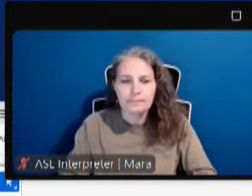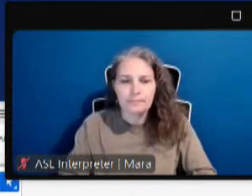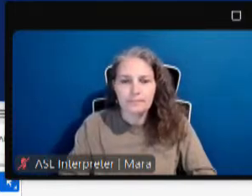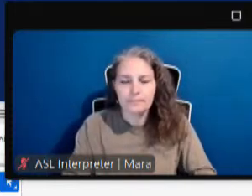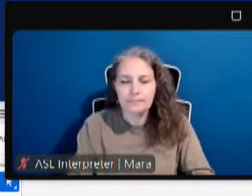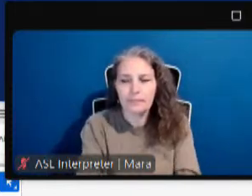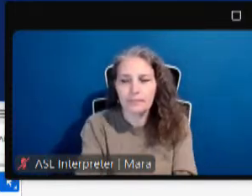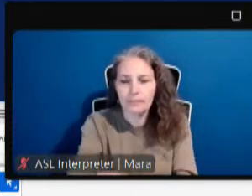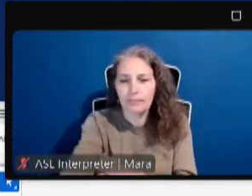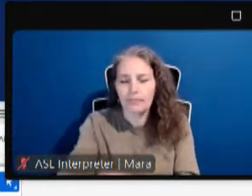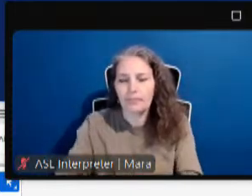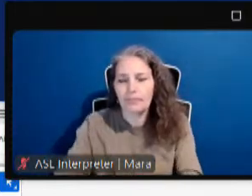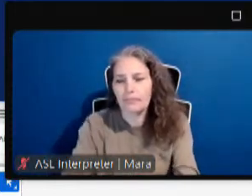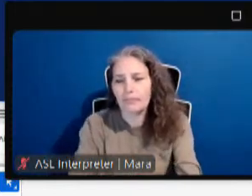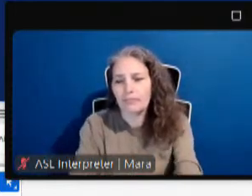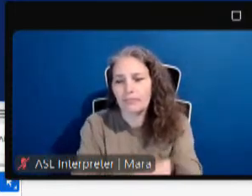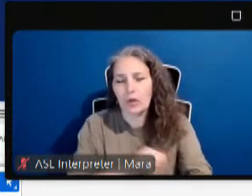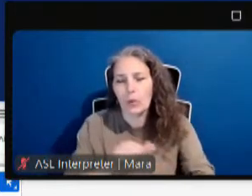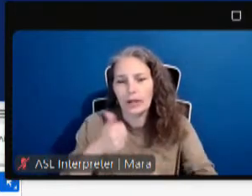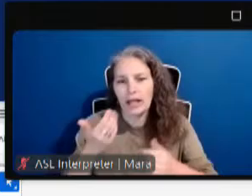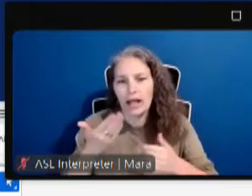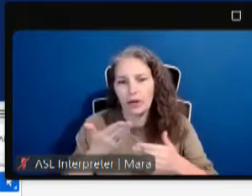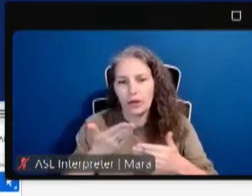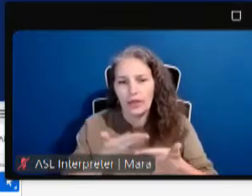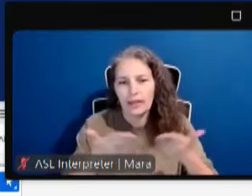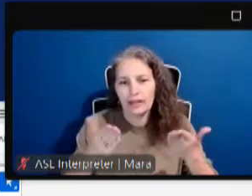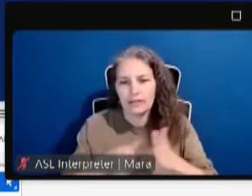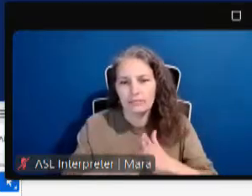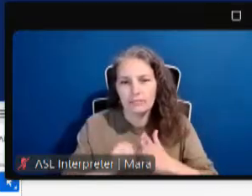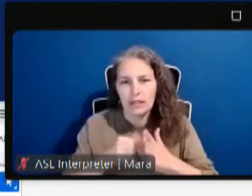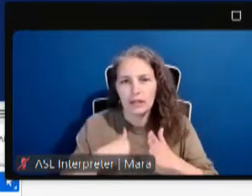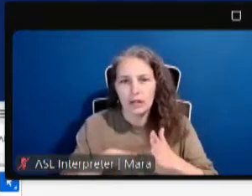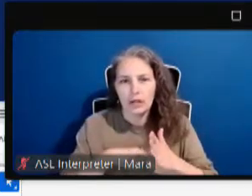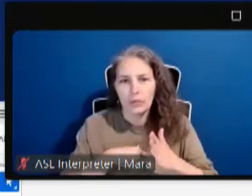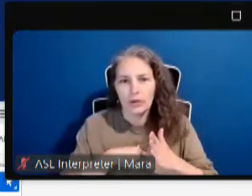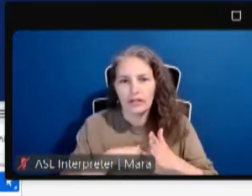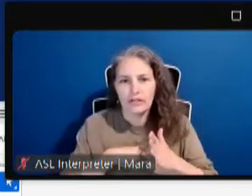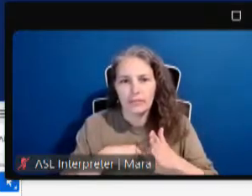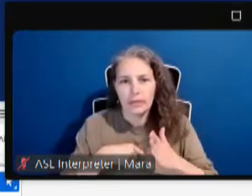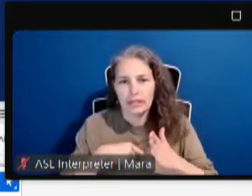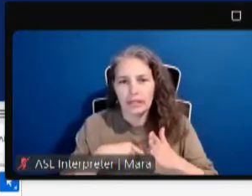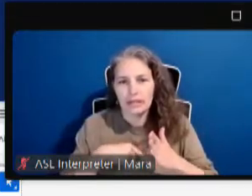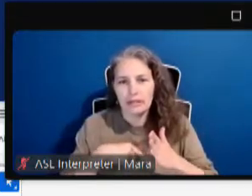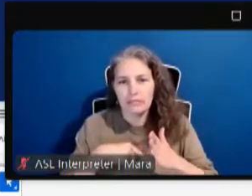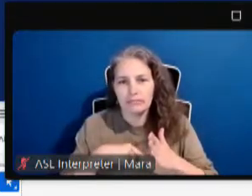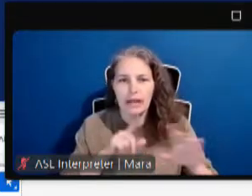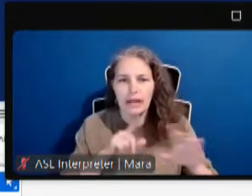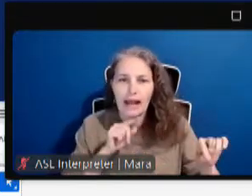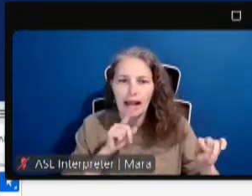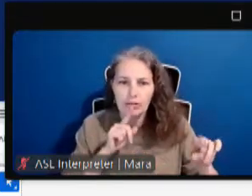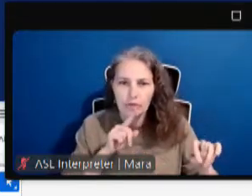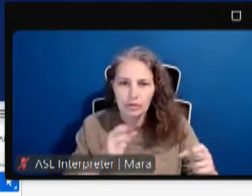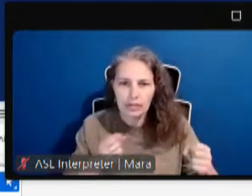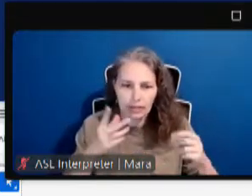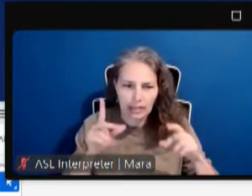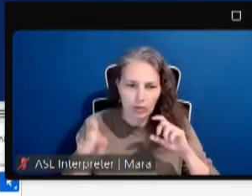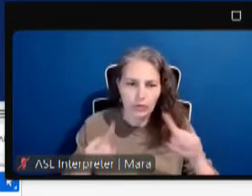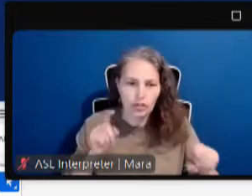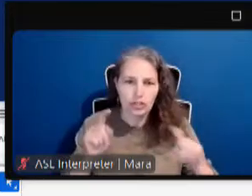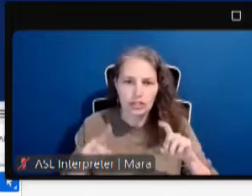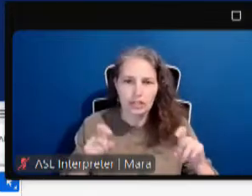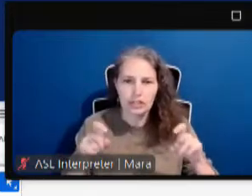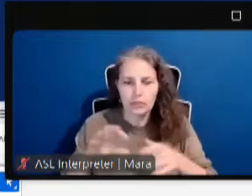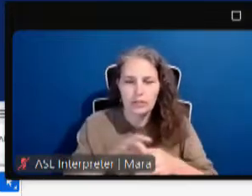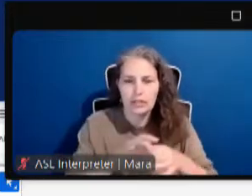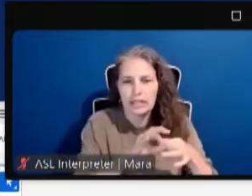One other thing to just point out, we have been fielding a number of questions related to some of the results that we